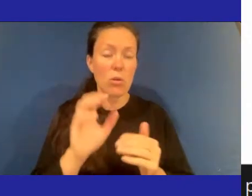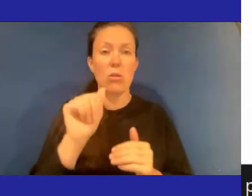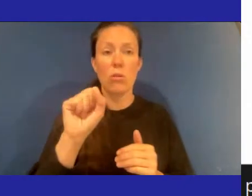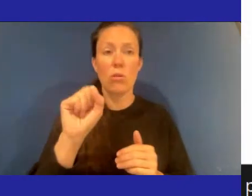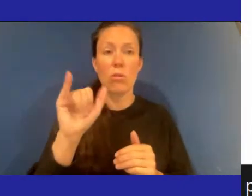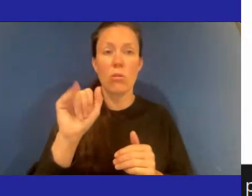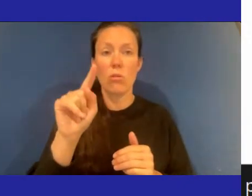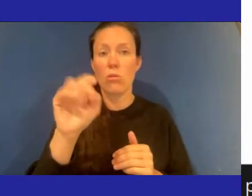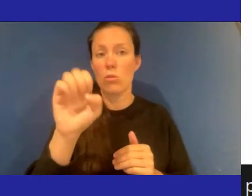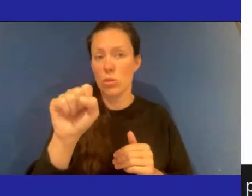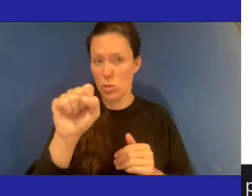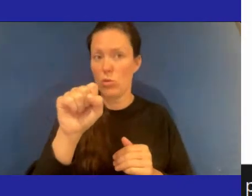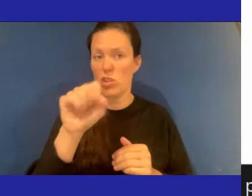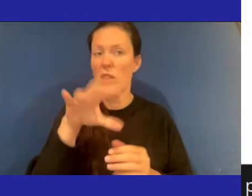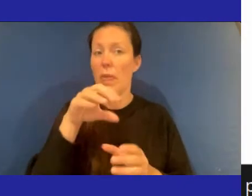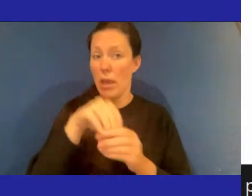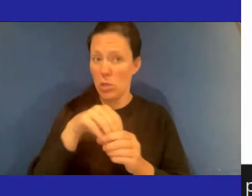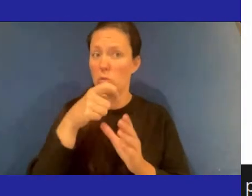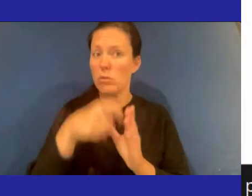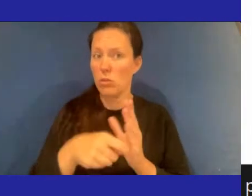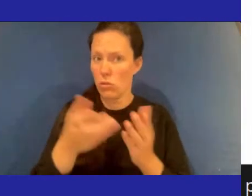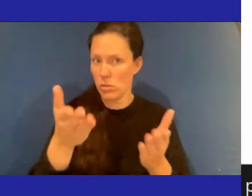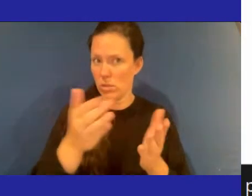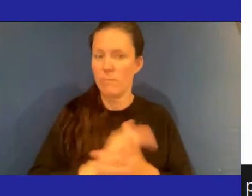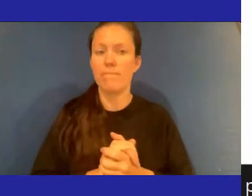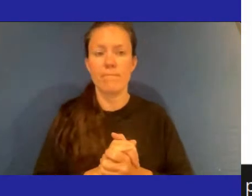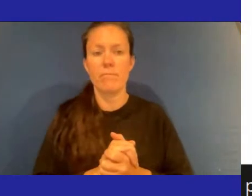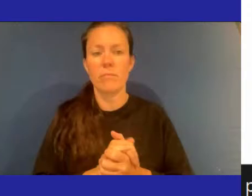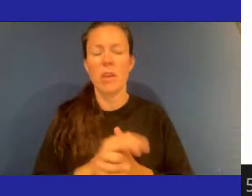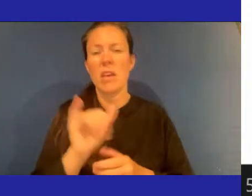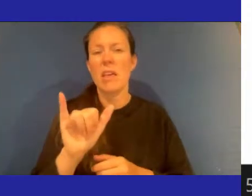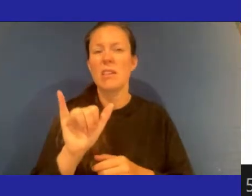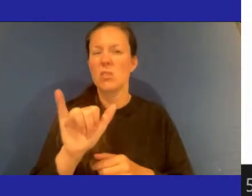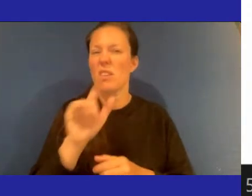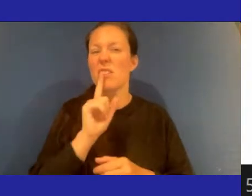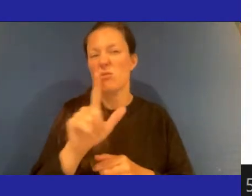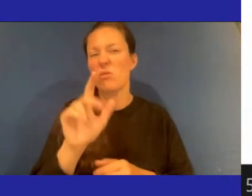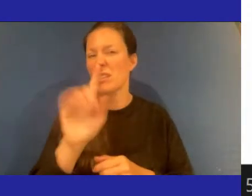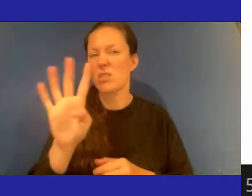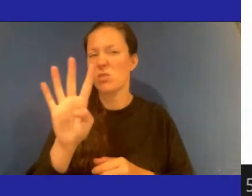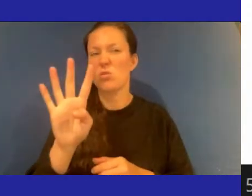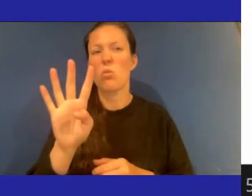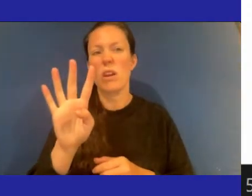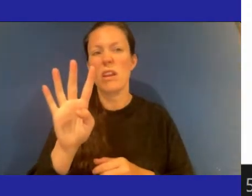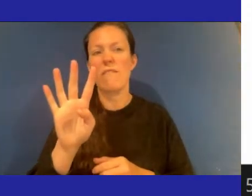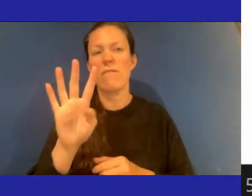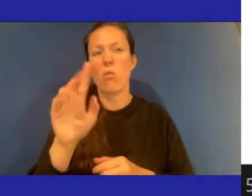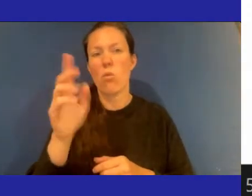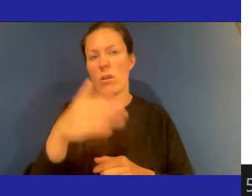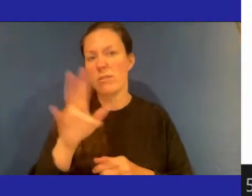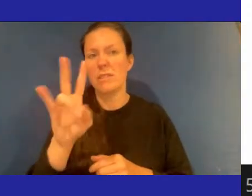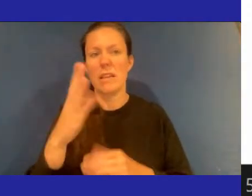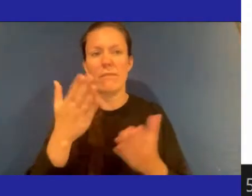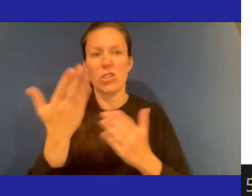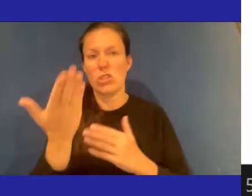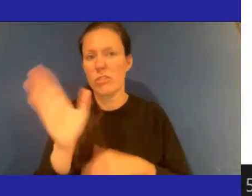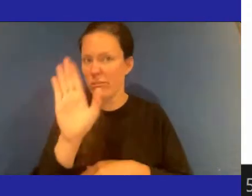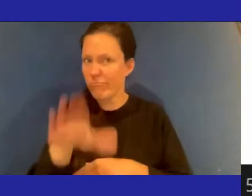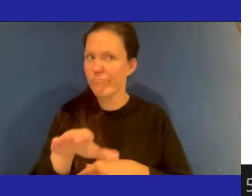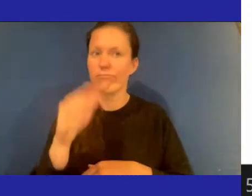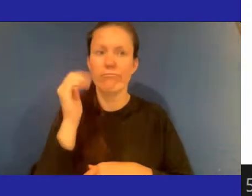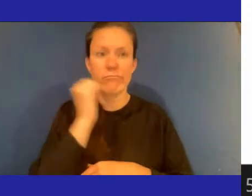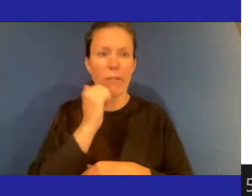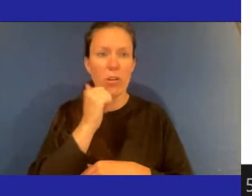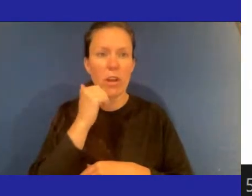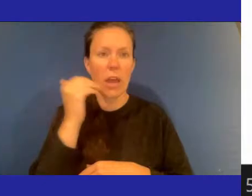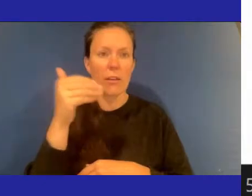service. These are effectively 24/7 services for SBH. And you see the